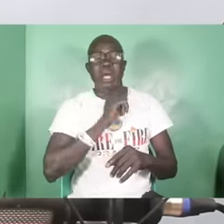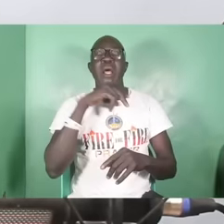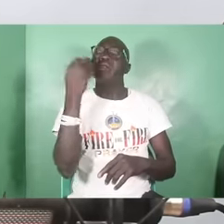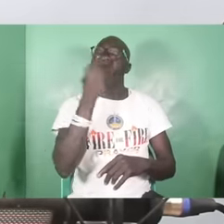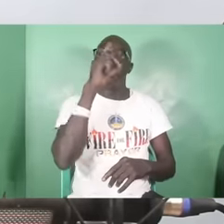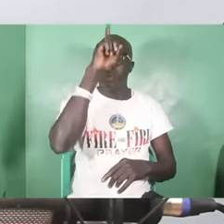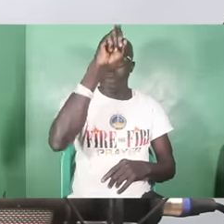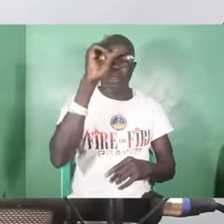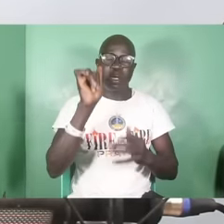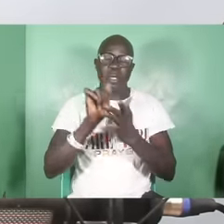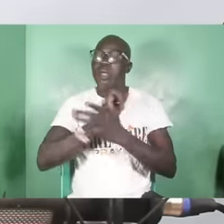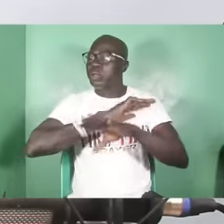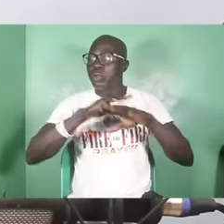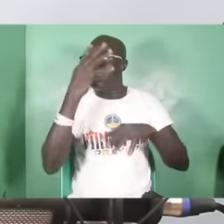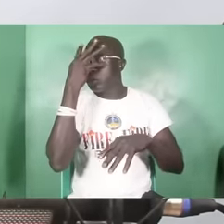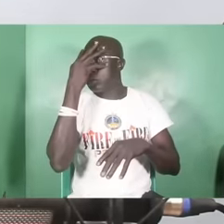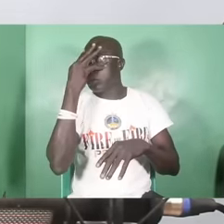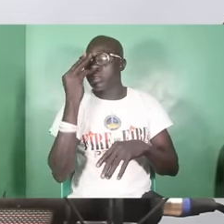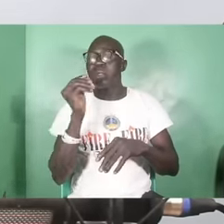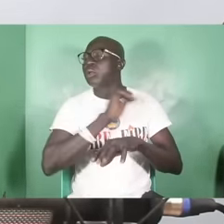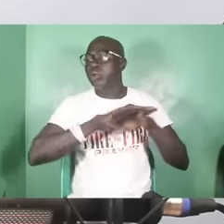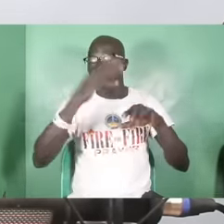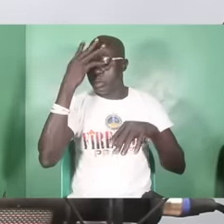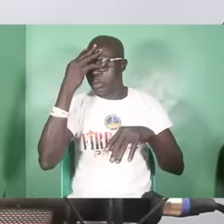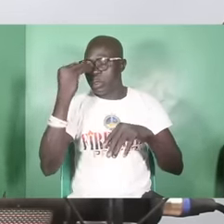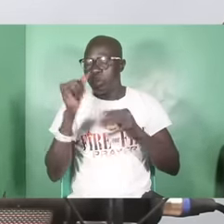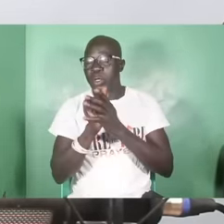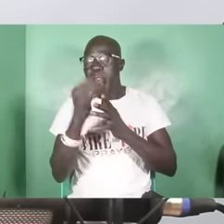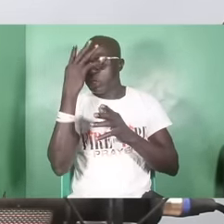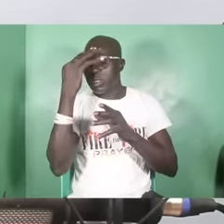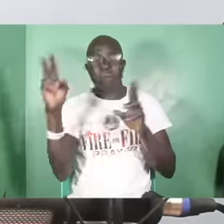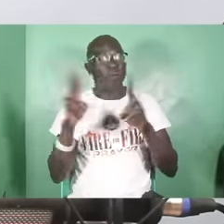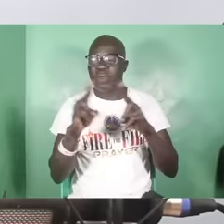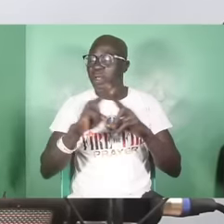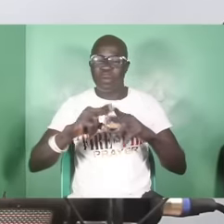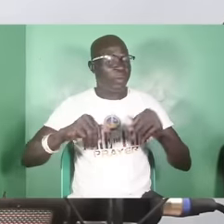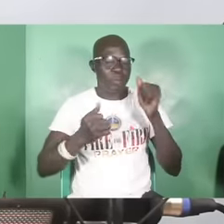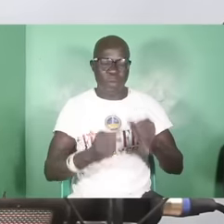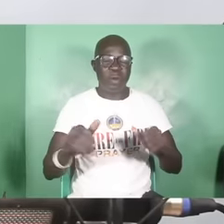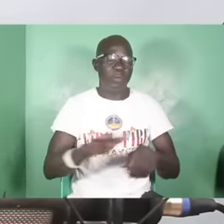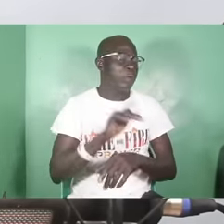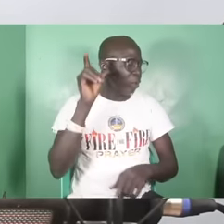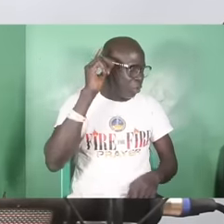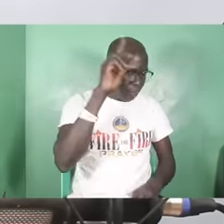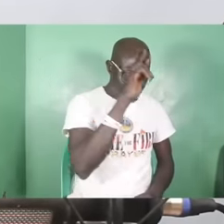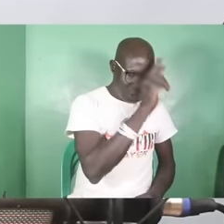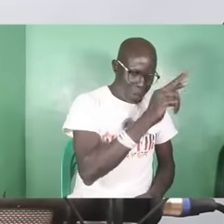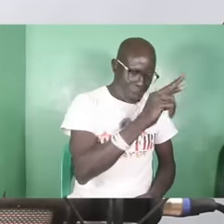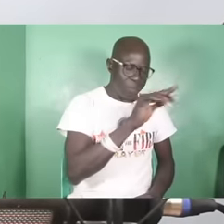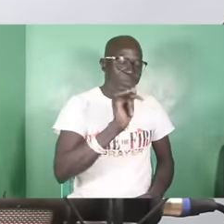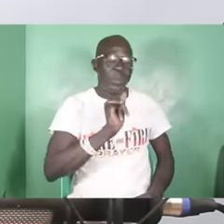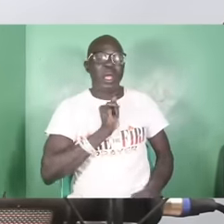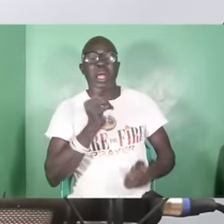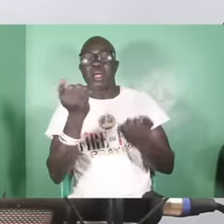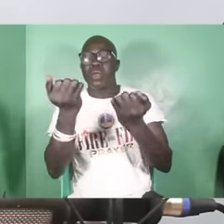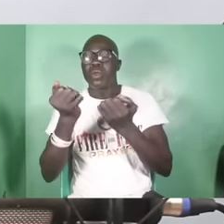kan pe. I said joy. Masu. Don't sleep. Masun. Don't sleep. Orun ni agbara pupo. Sleeping is very powerful. E gbo mi sir. This is sir. Mo ma menu